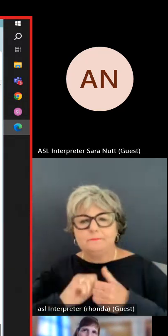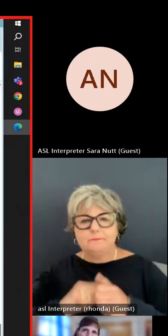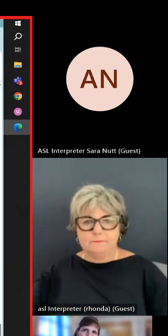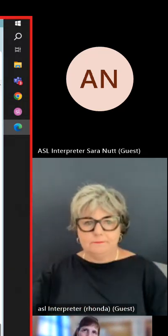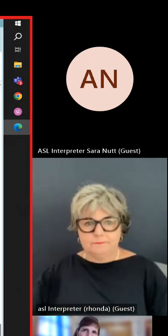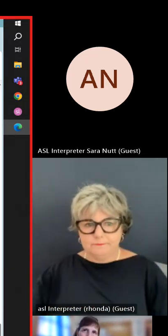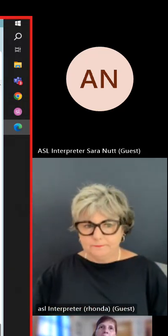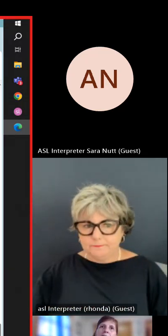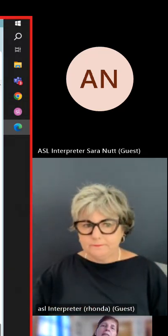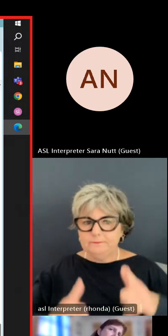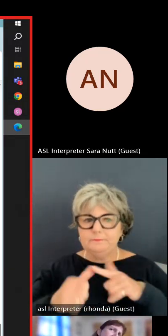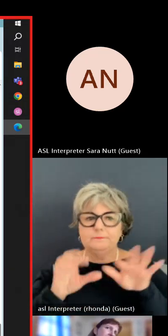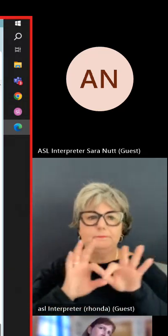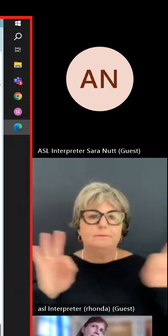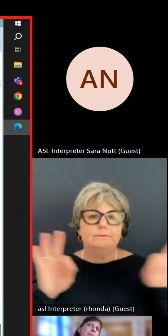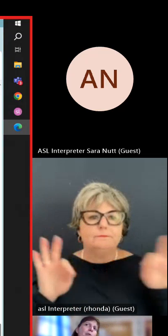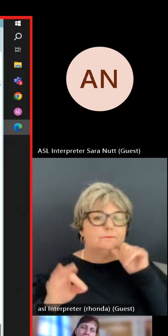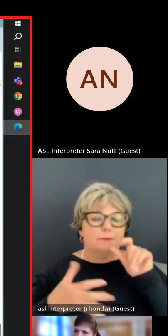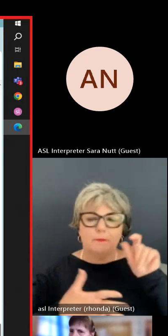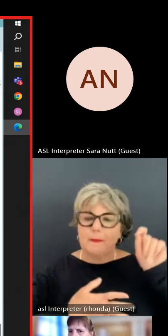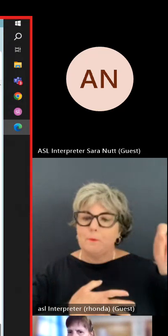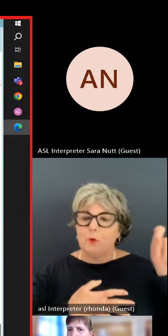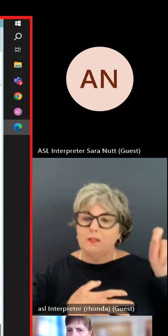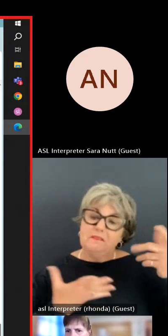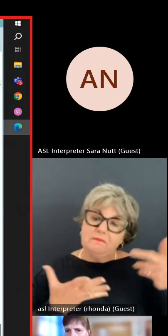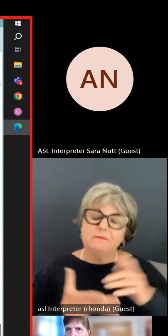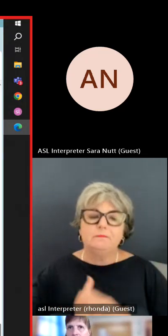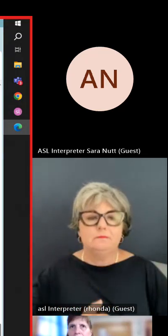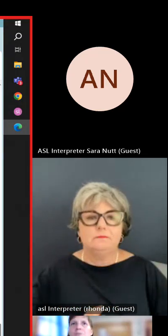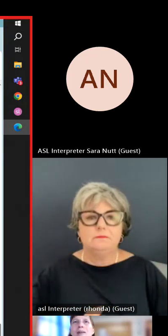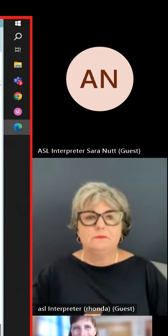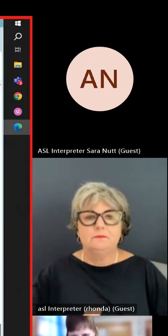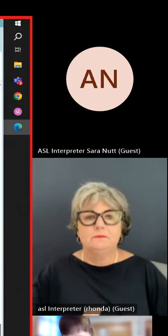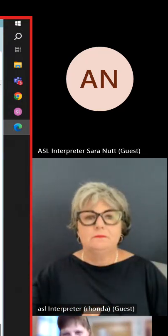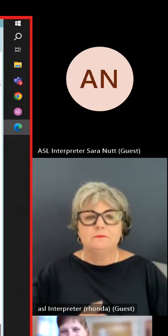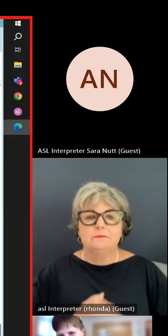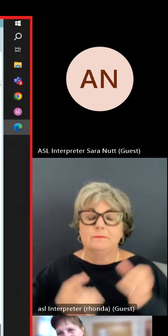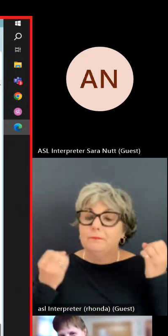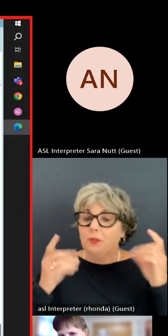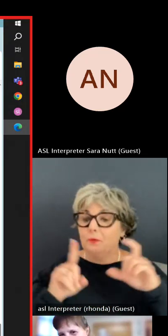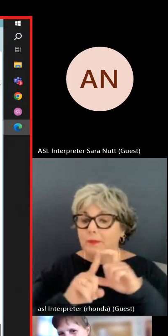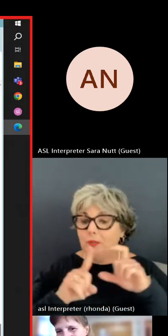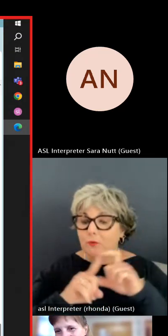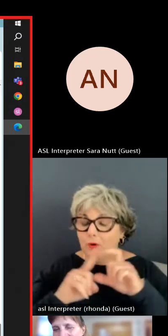First statement should not be a bullet. Yeah, that's a good point. Too many words.